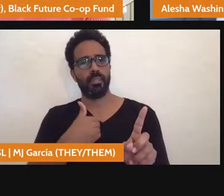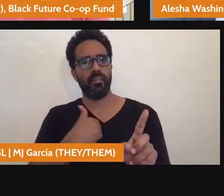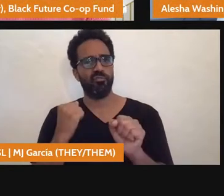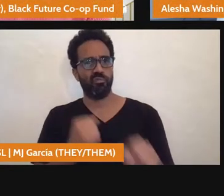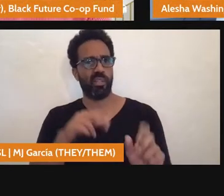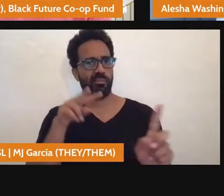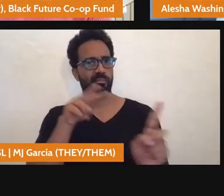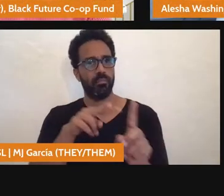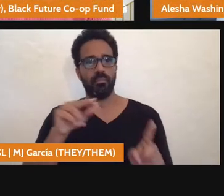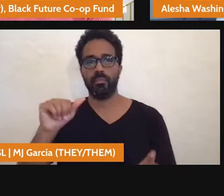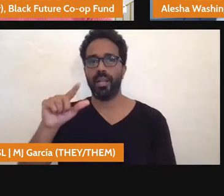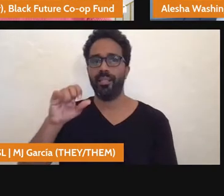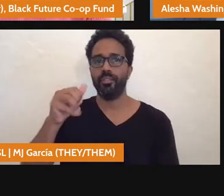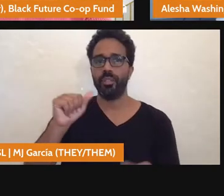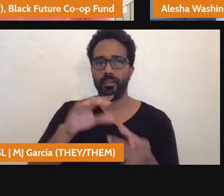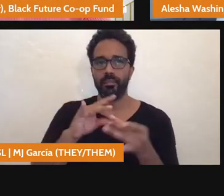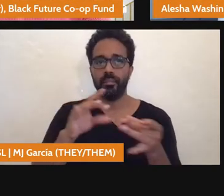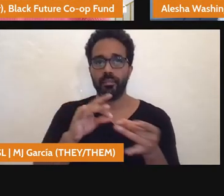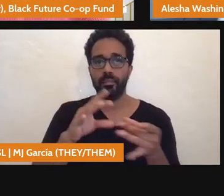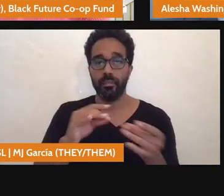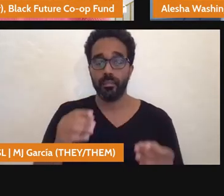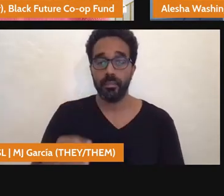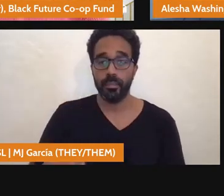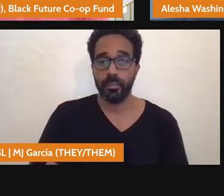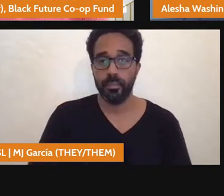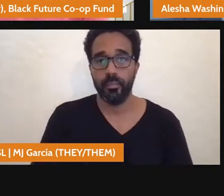than I have as someone that's been in philanthropy. And